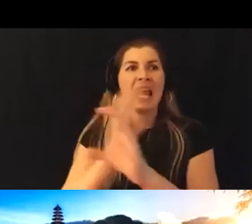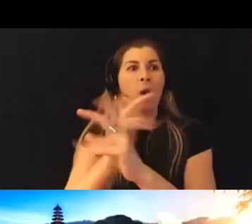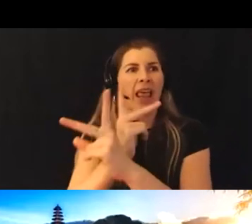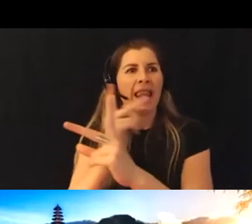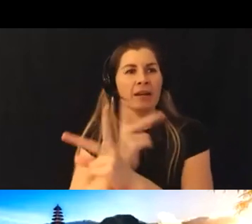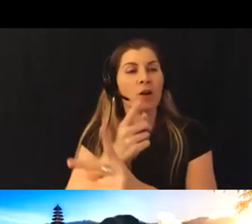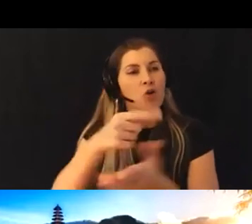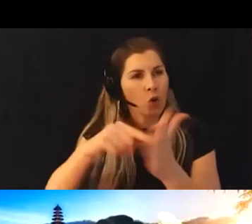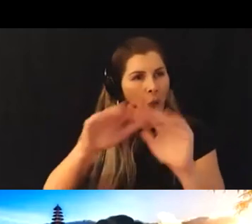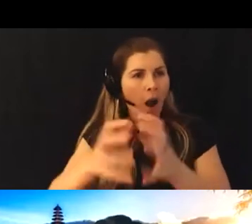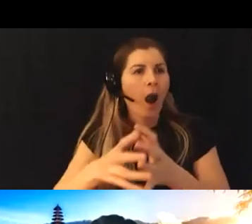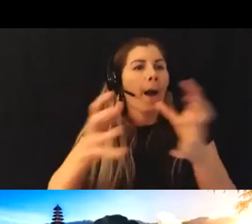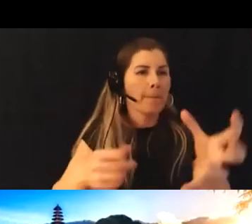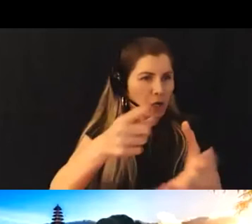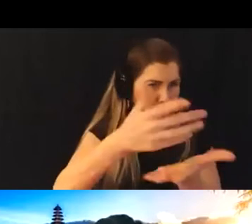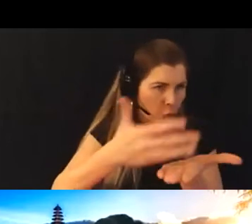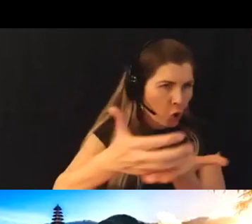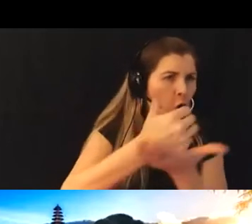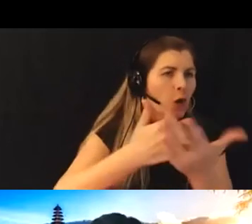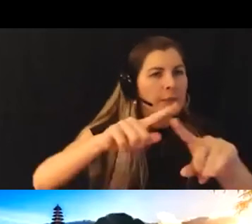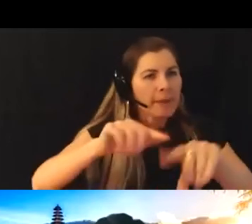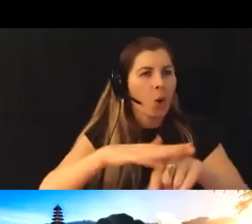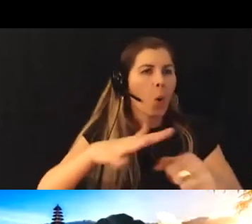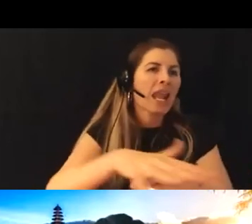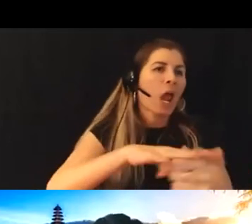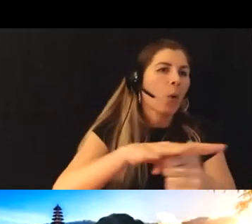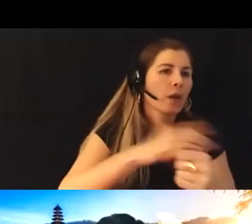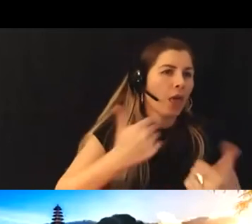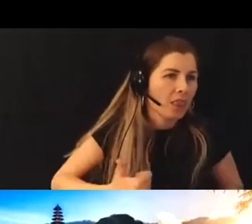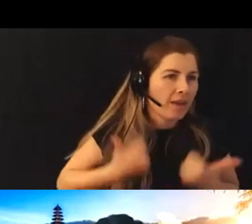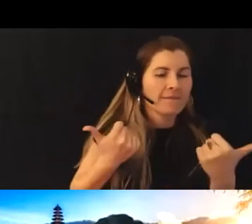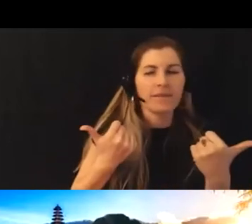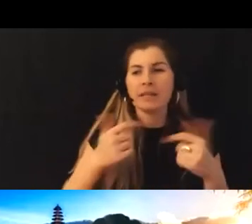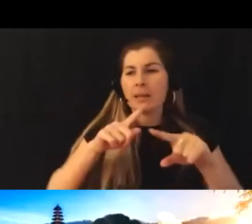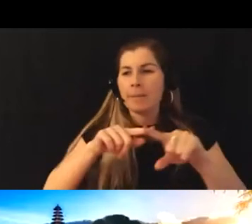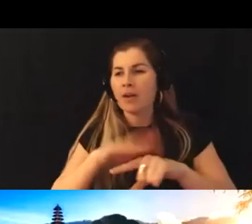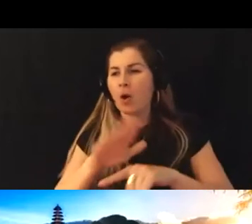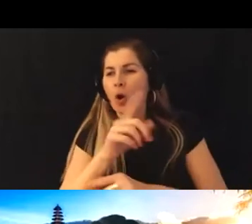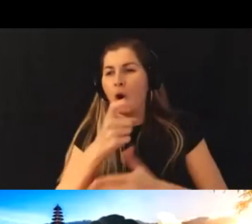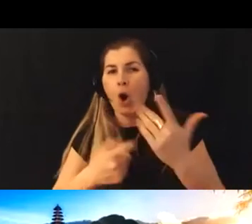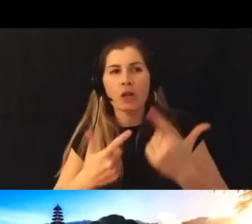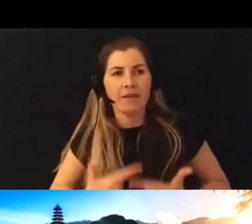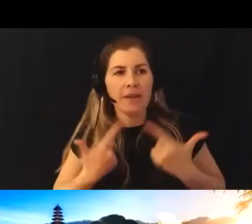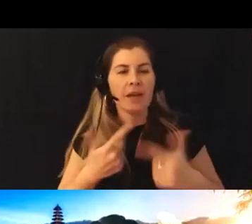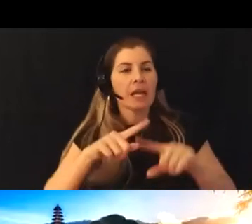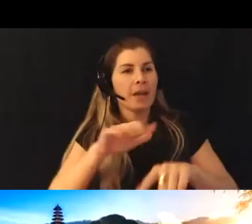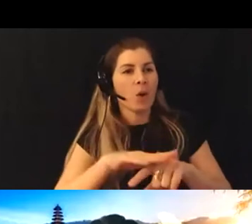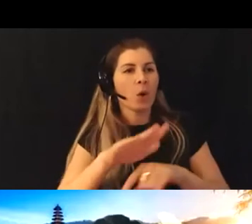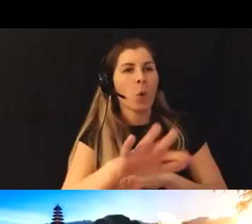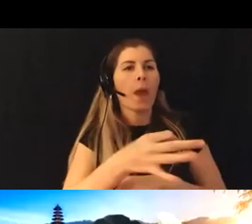earning based on your location, based on the current cost of living, and based on your expertise as a teaching